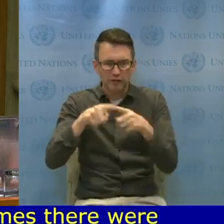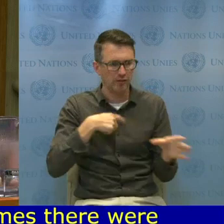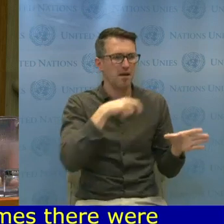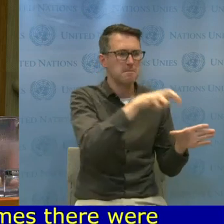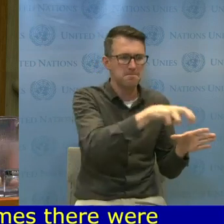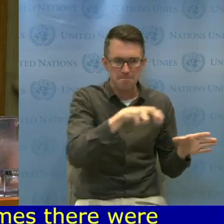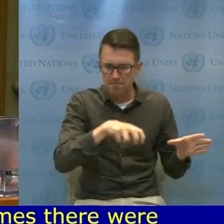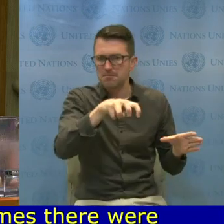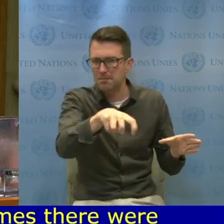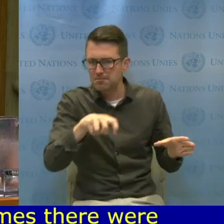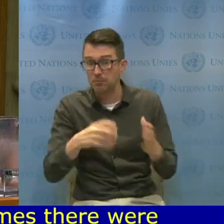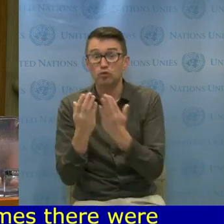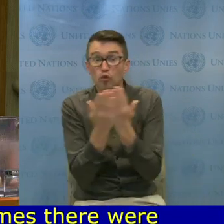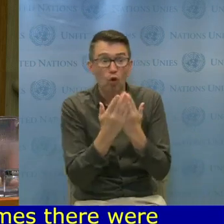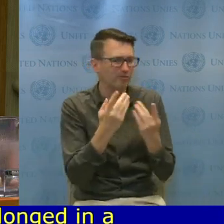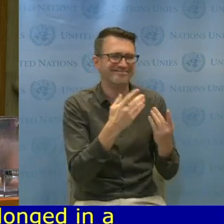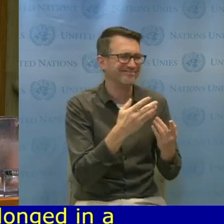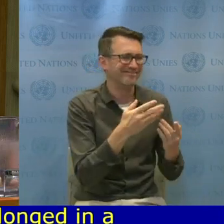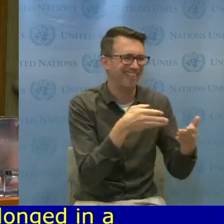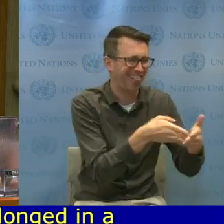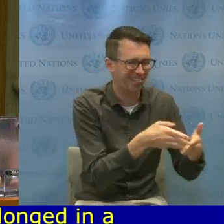school.